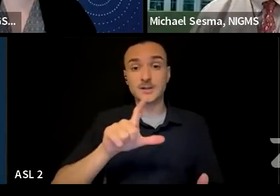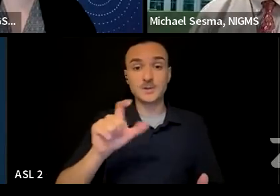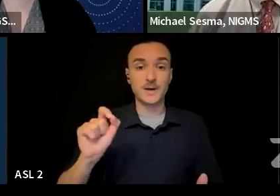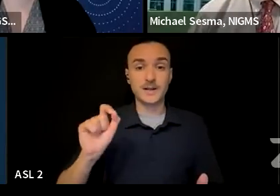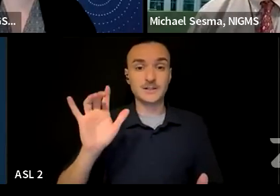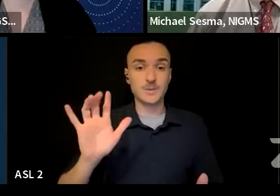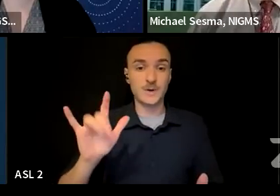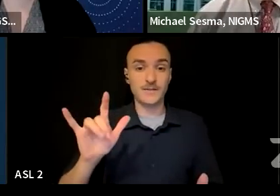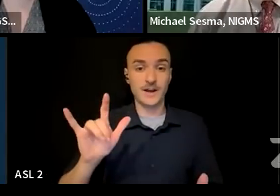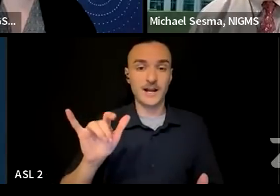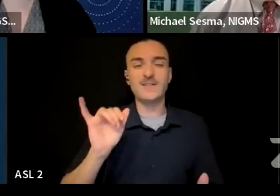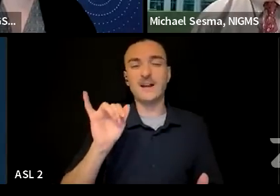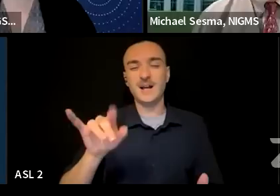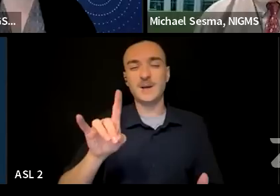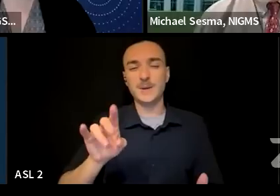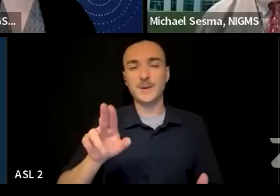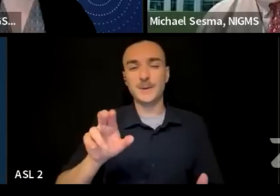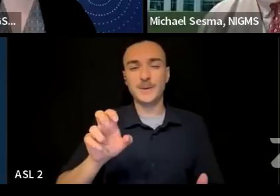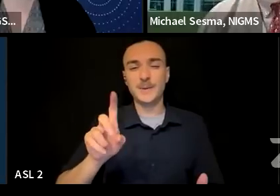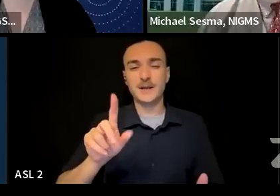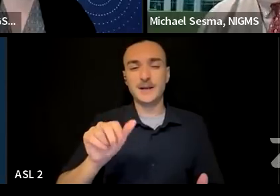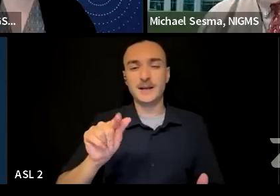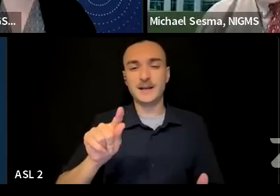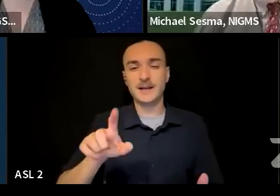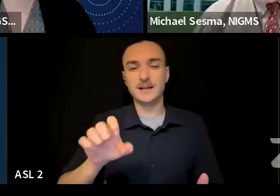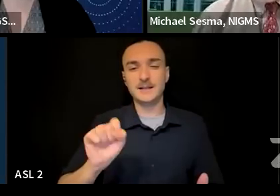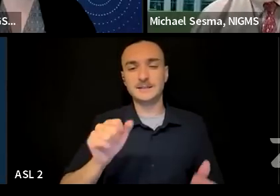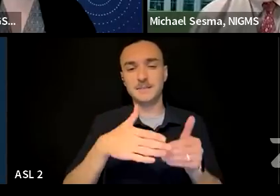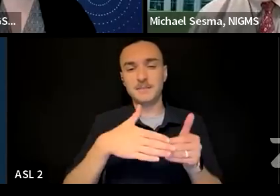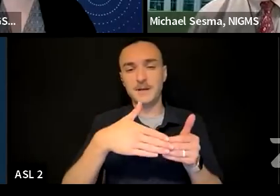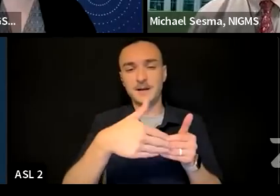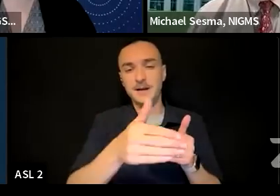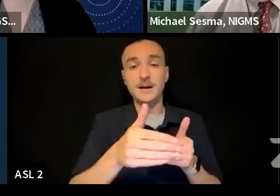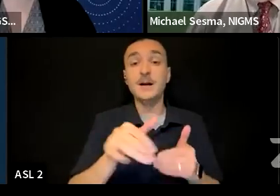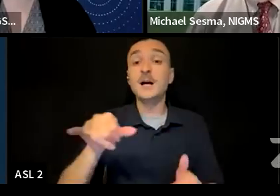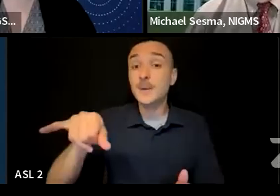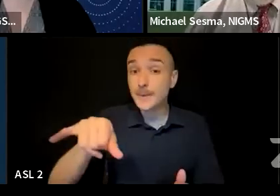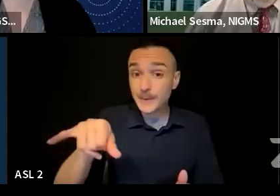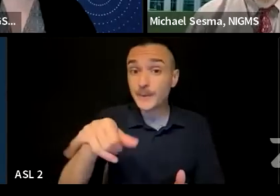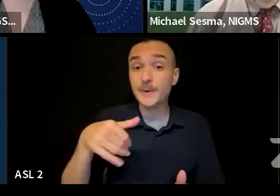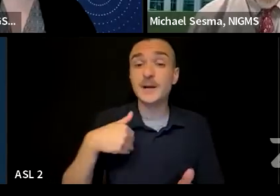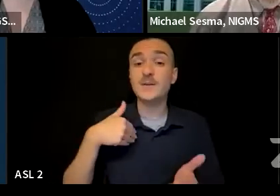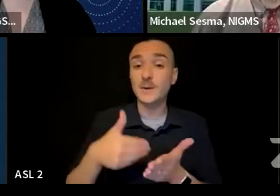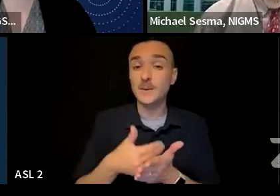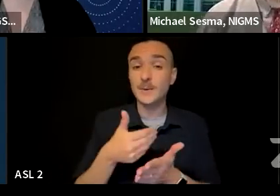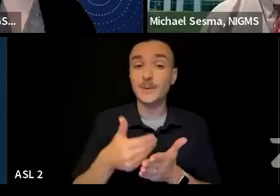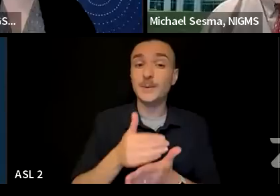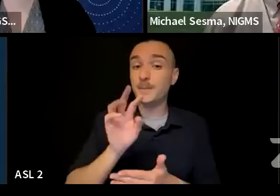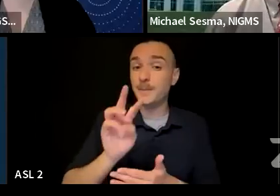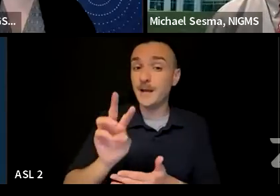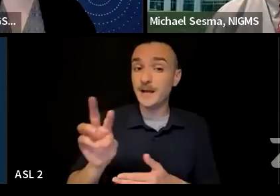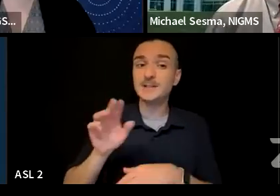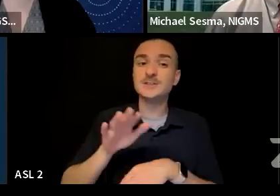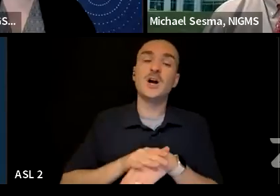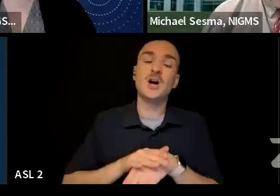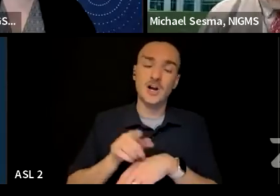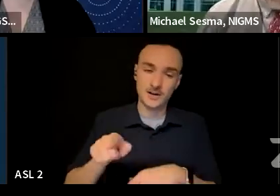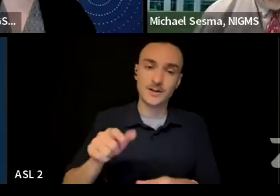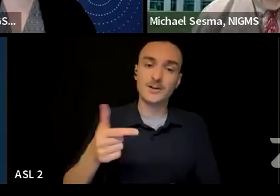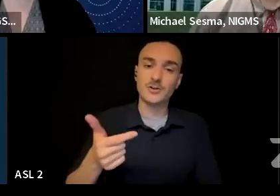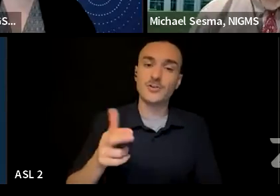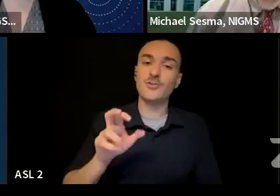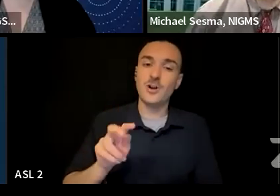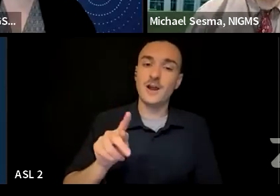beyond. And we have a new page set up on our grants.nih.gov website. And it's